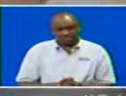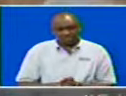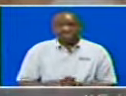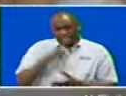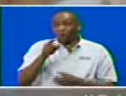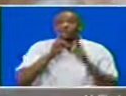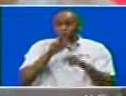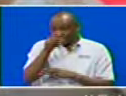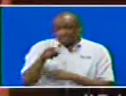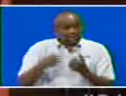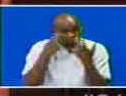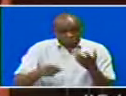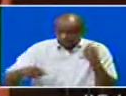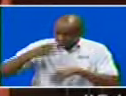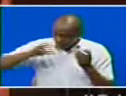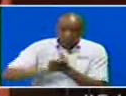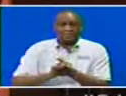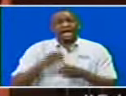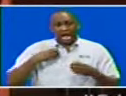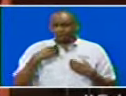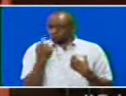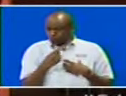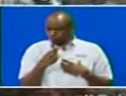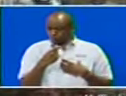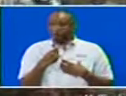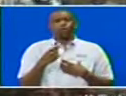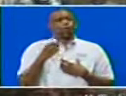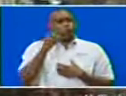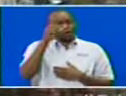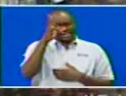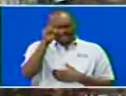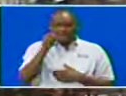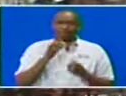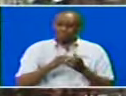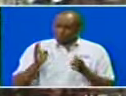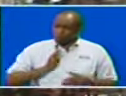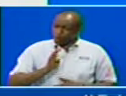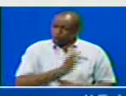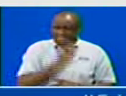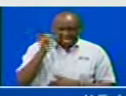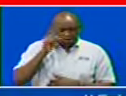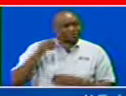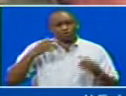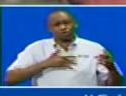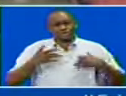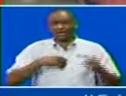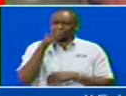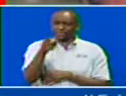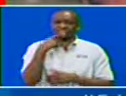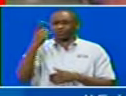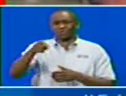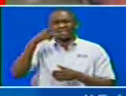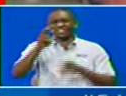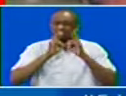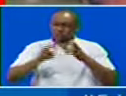The resulting melee attracting the attention of the party's National Elections Board in Nairobi, who have since nullified